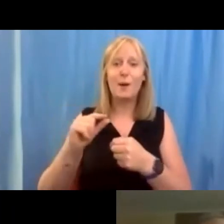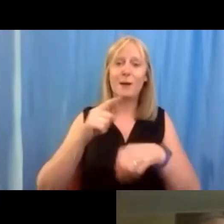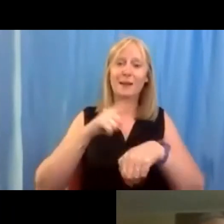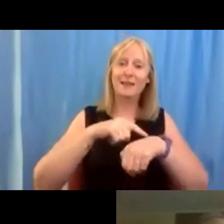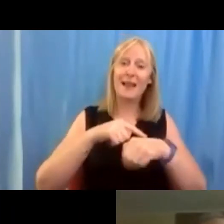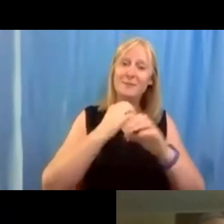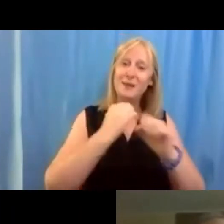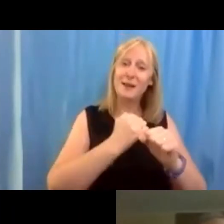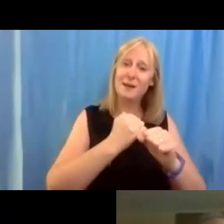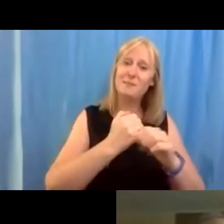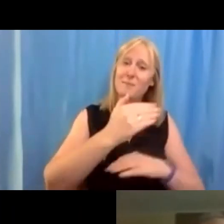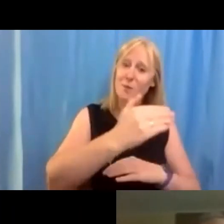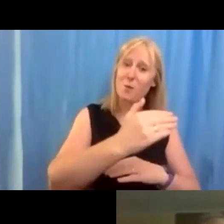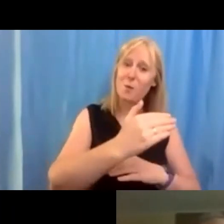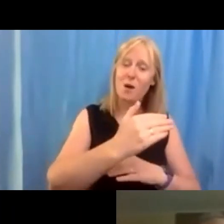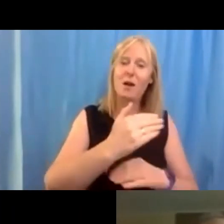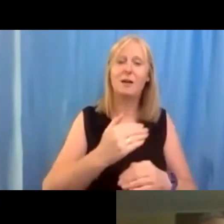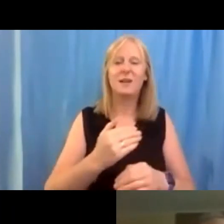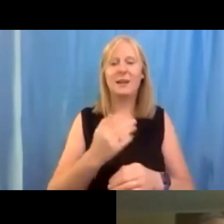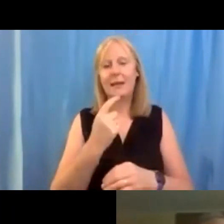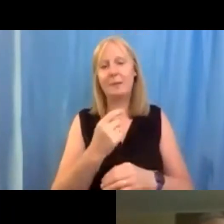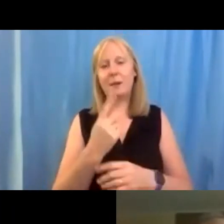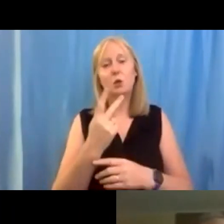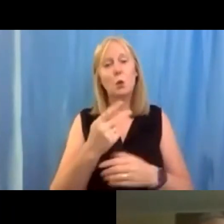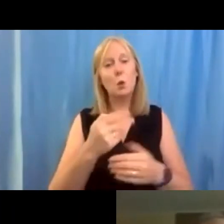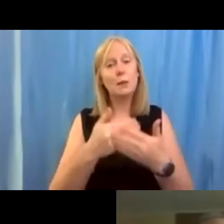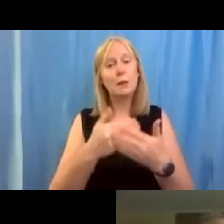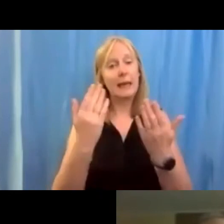expect to spend 2 days a week